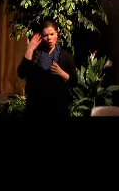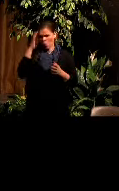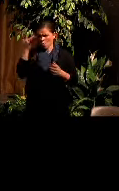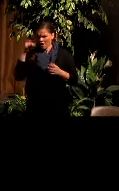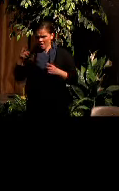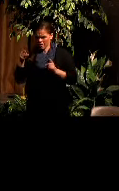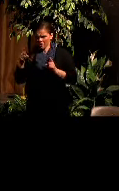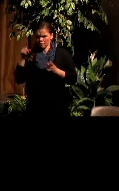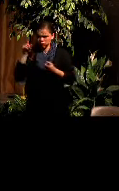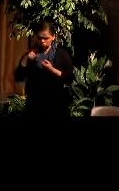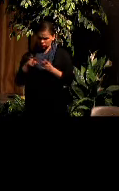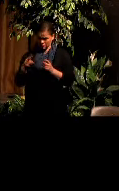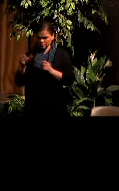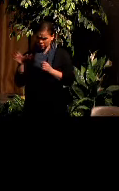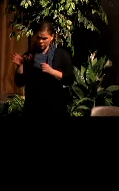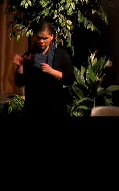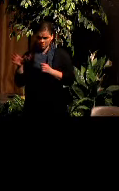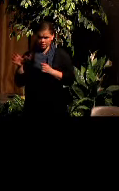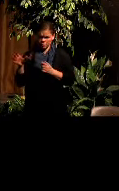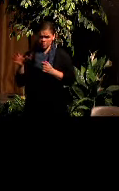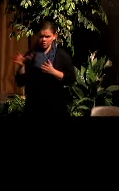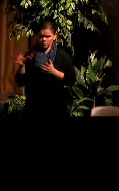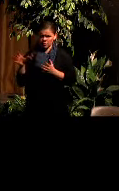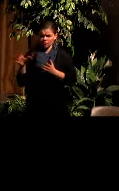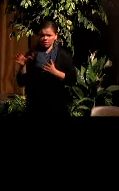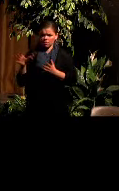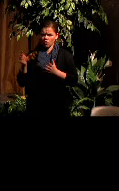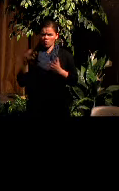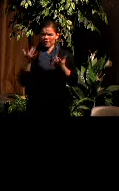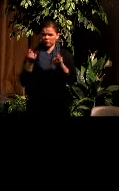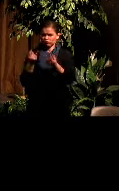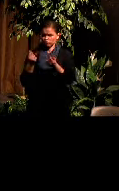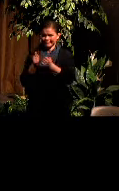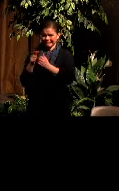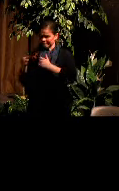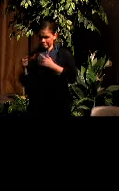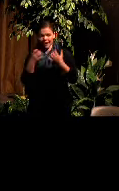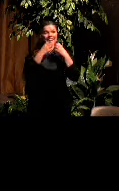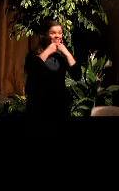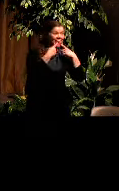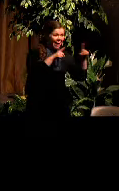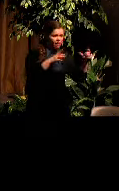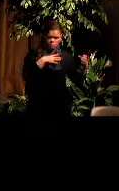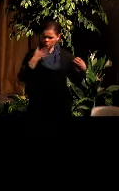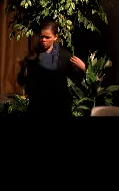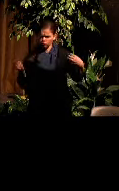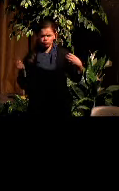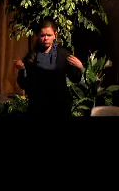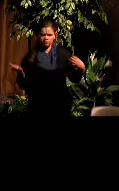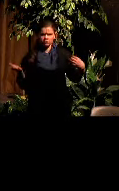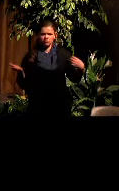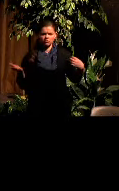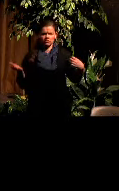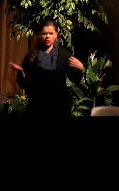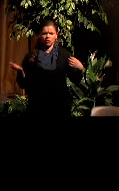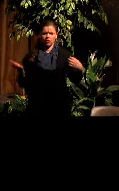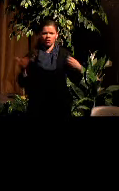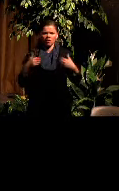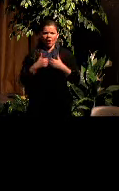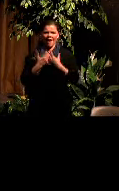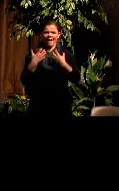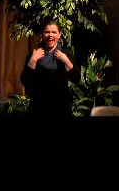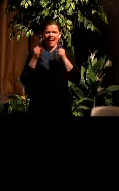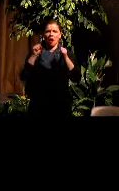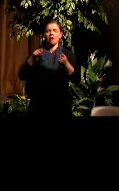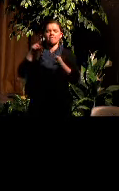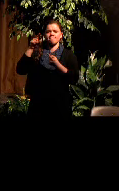for the decline, what steps can we take and how could we be confident that they would work in those cases? Very